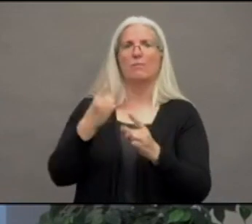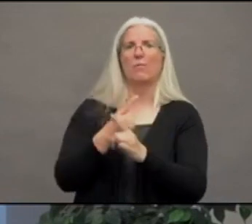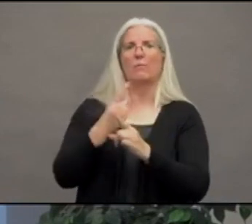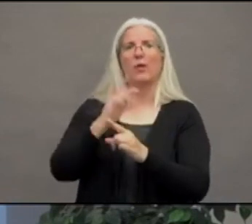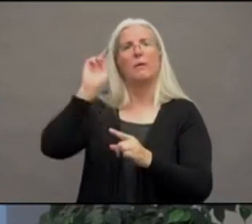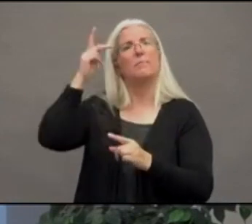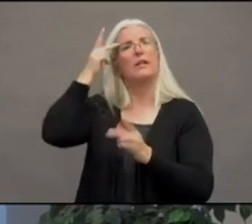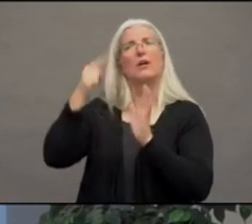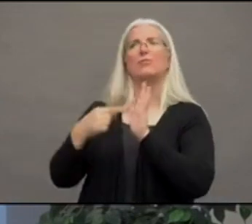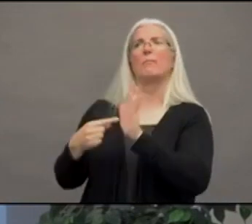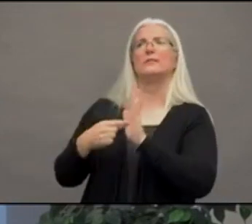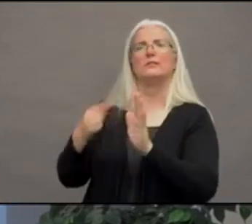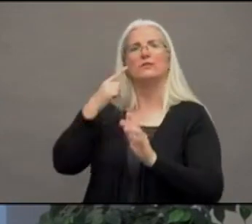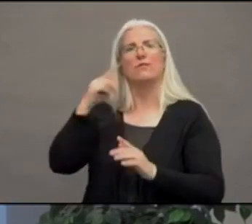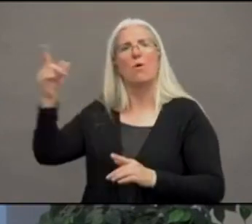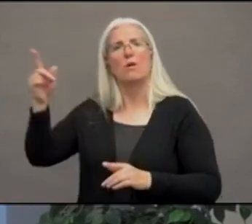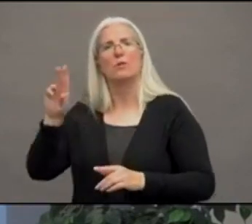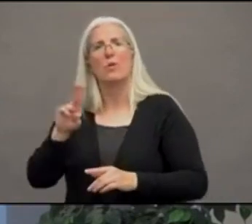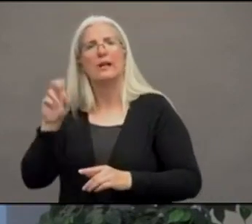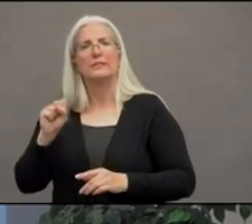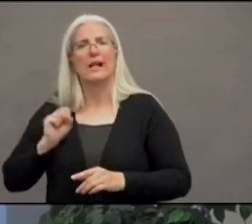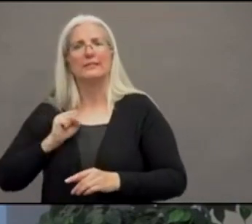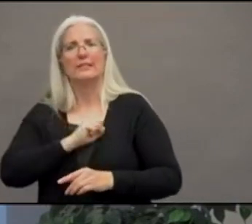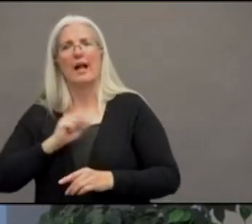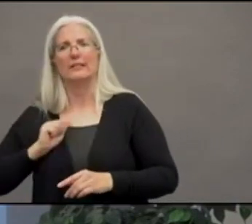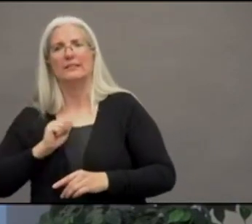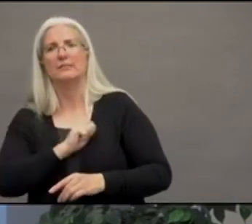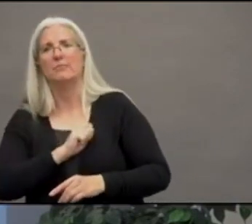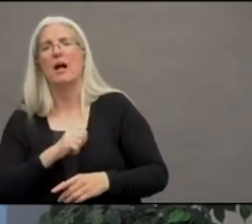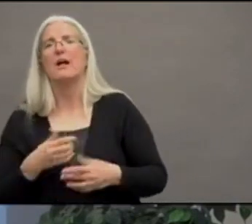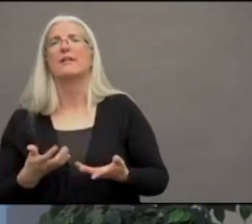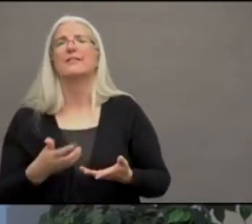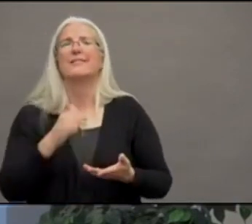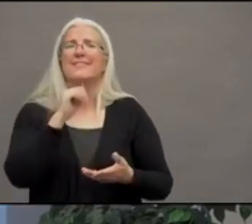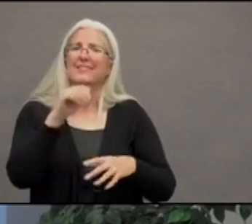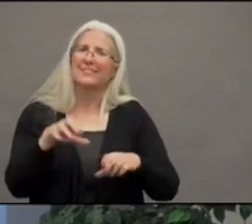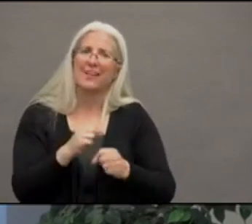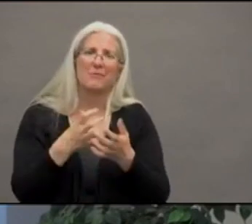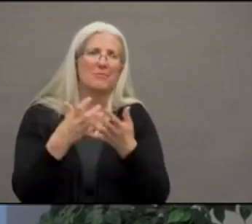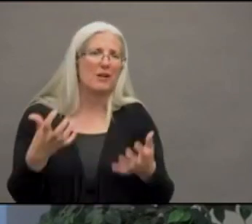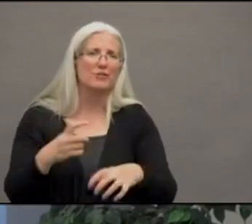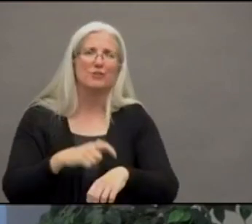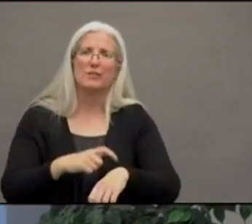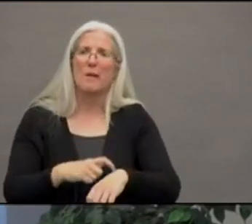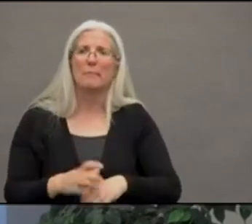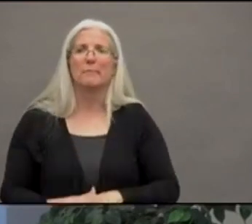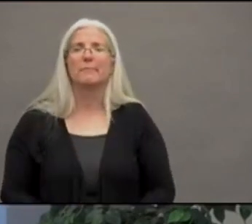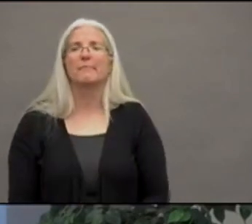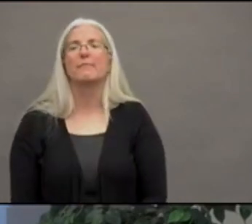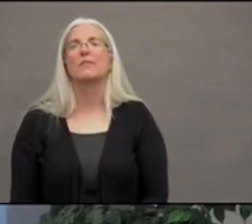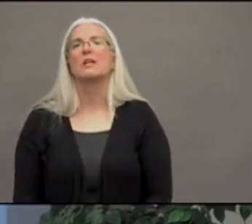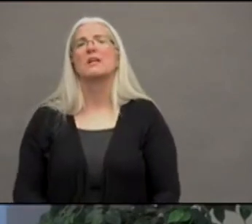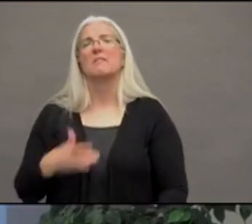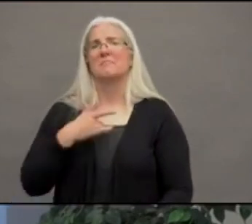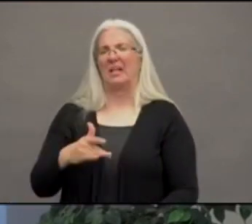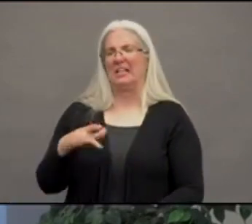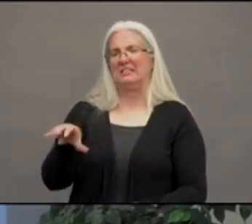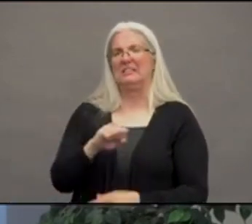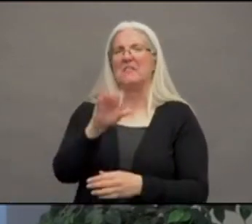5 minutes. So yes, it's a really probably. short amount of time. So on average, 10 minutes for 10 years of